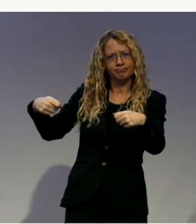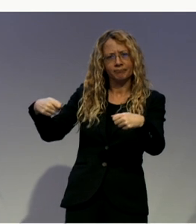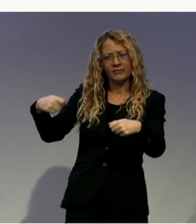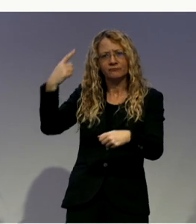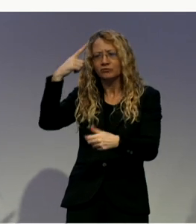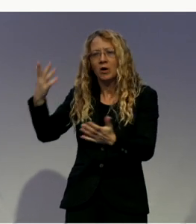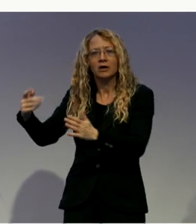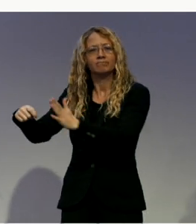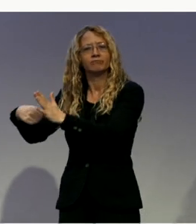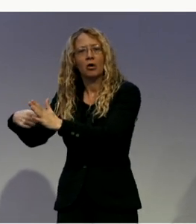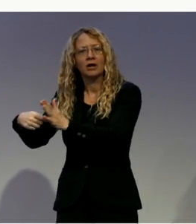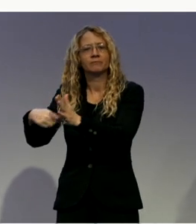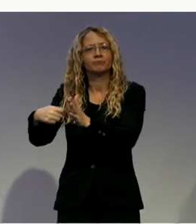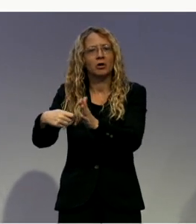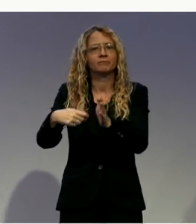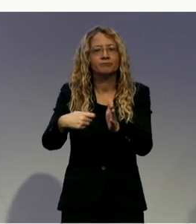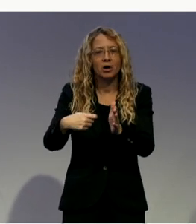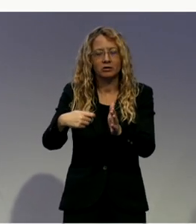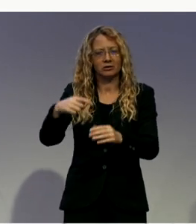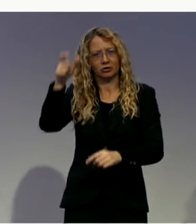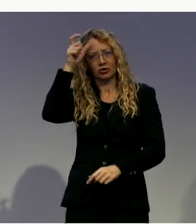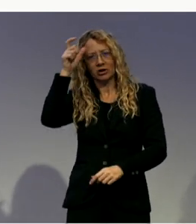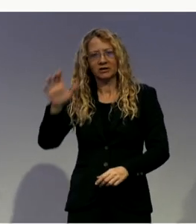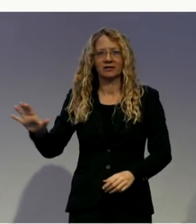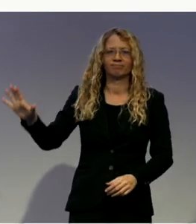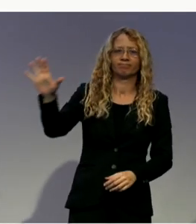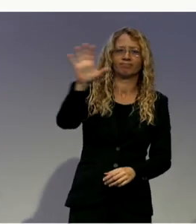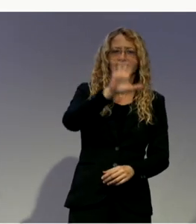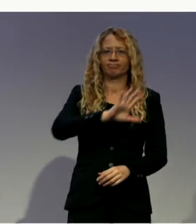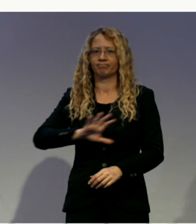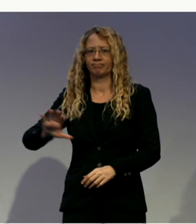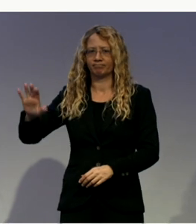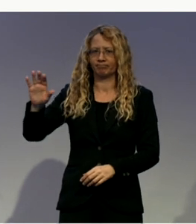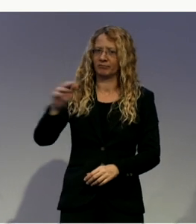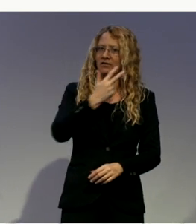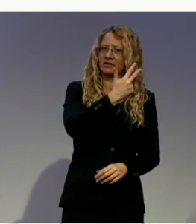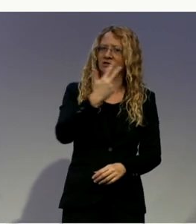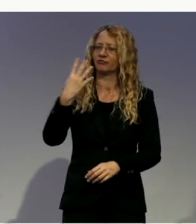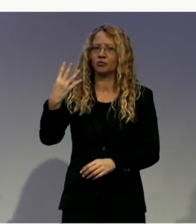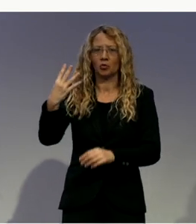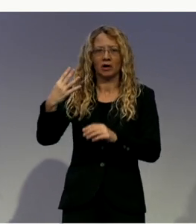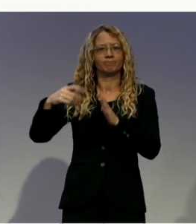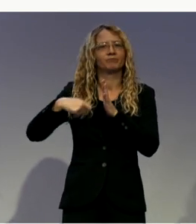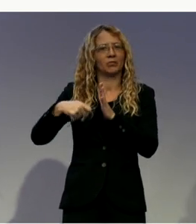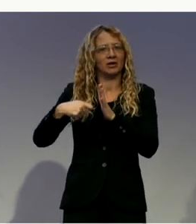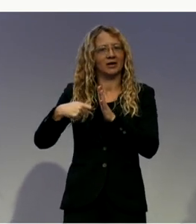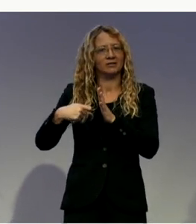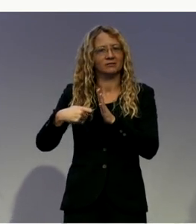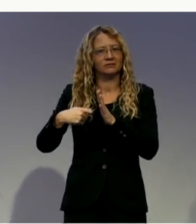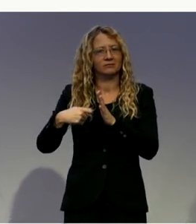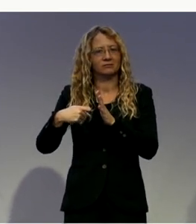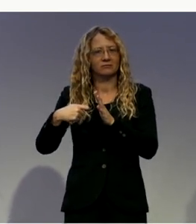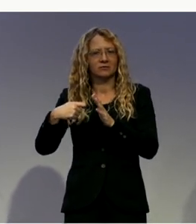43 projects we have completed in the last 10 years and reached more than 30,000 people.